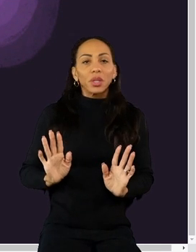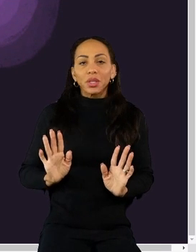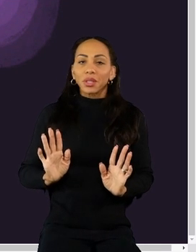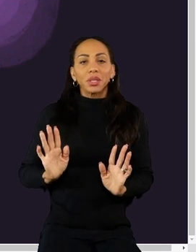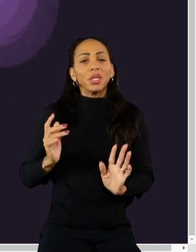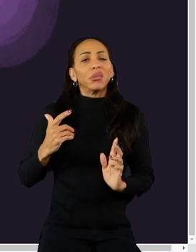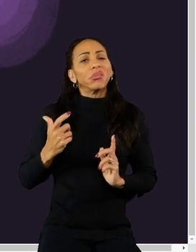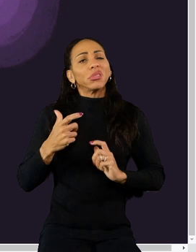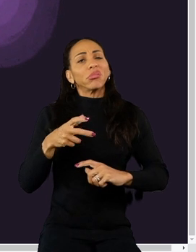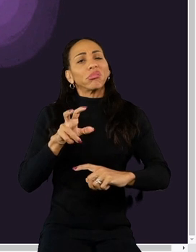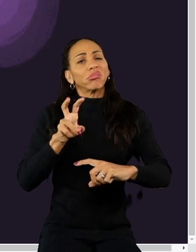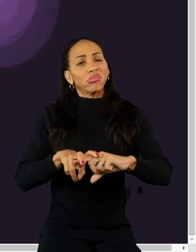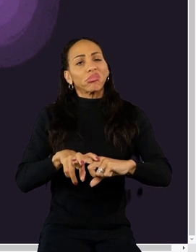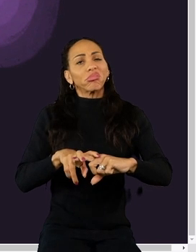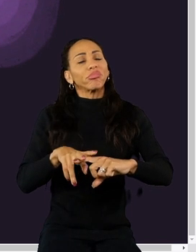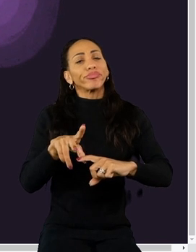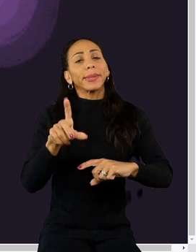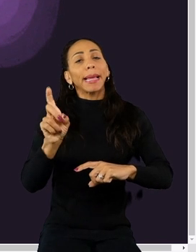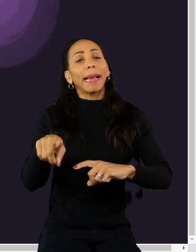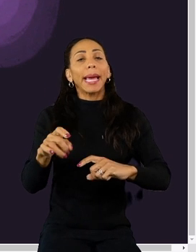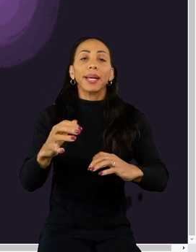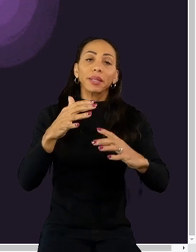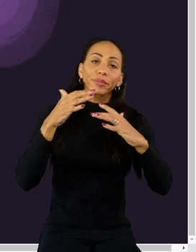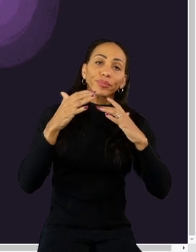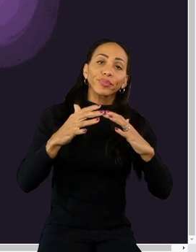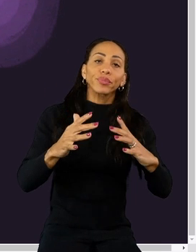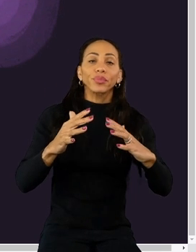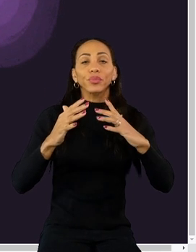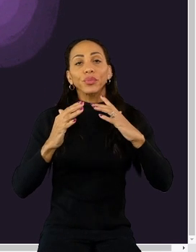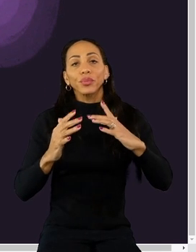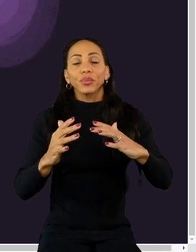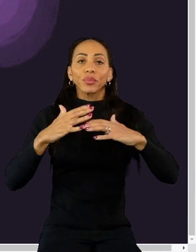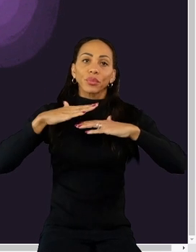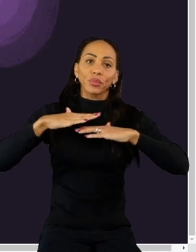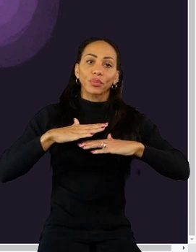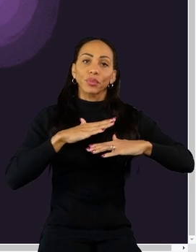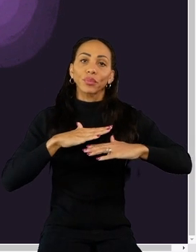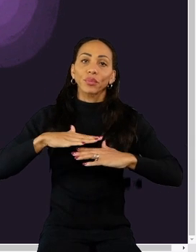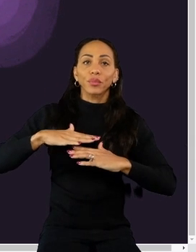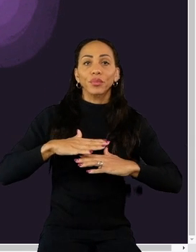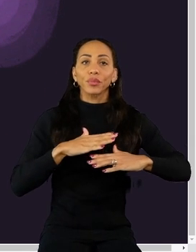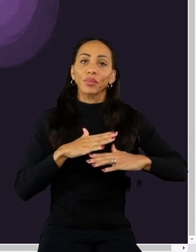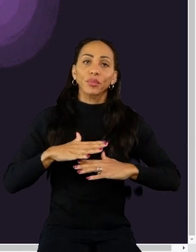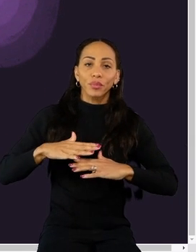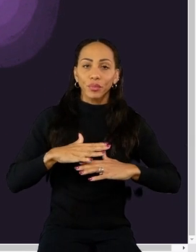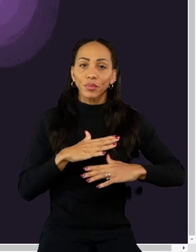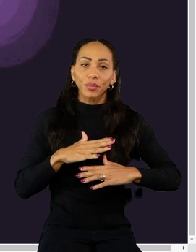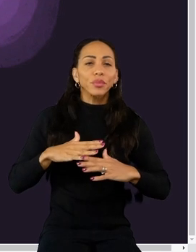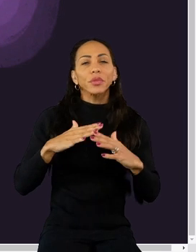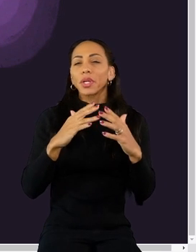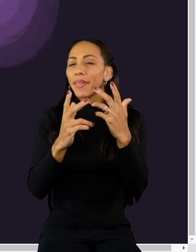computer in order to like re-regulate. You can still be on the website and find a way to